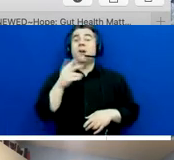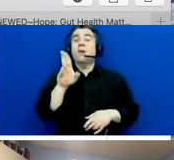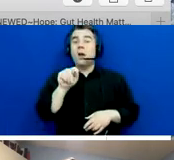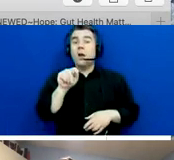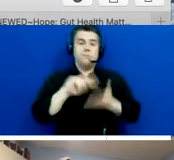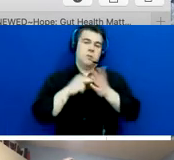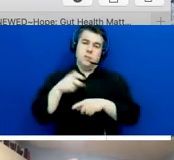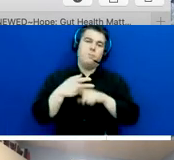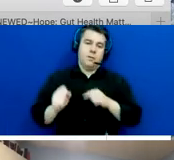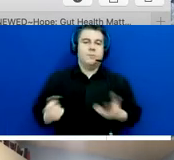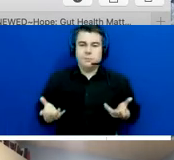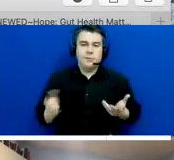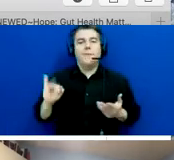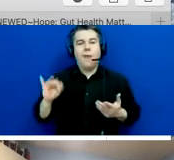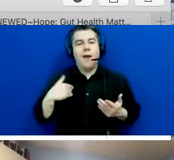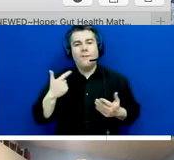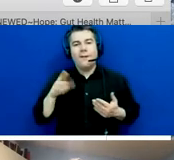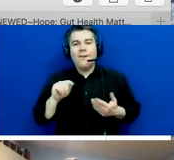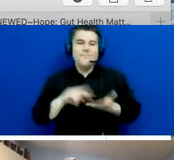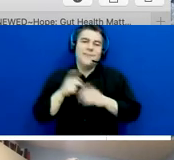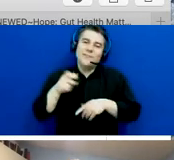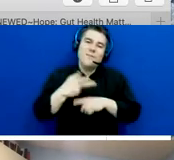Plexus. So big.